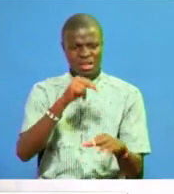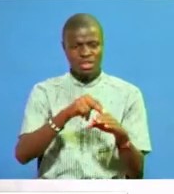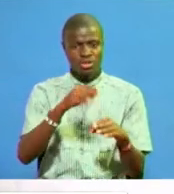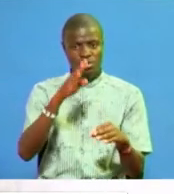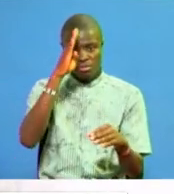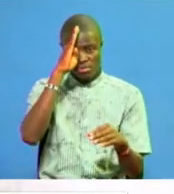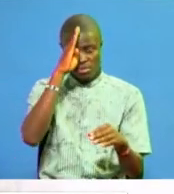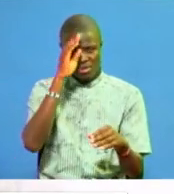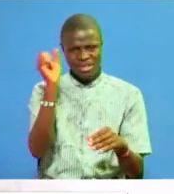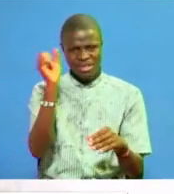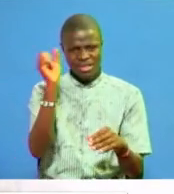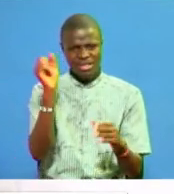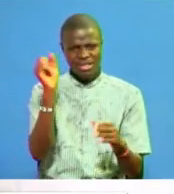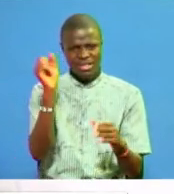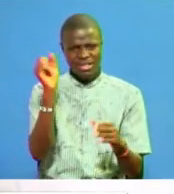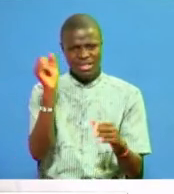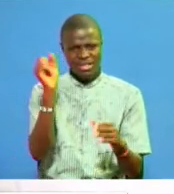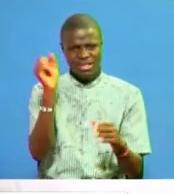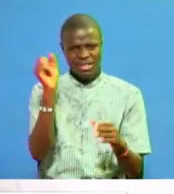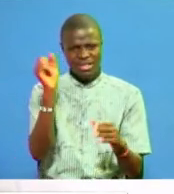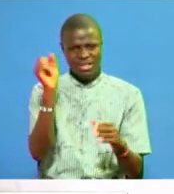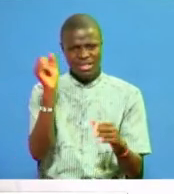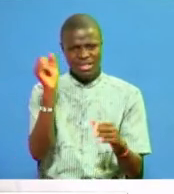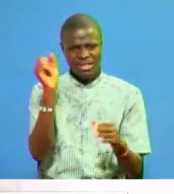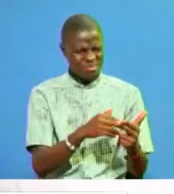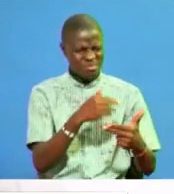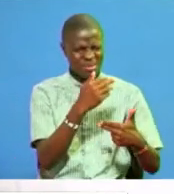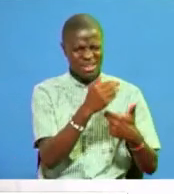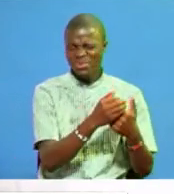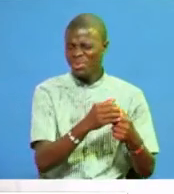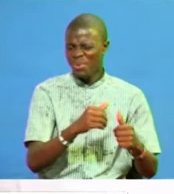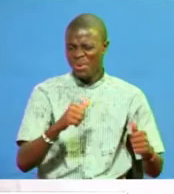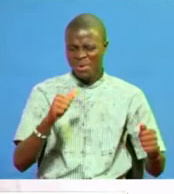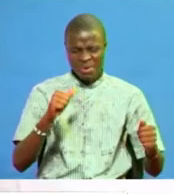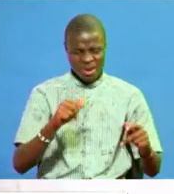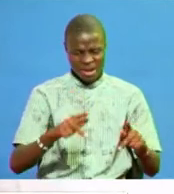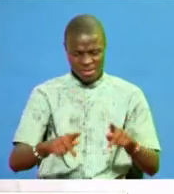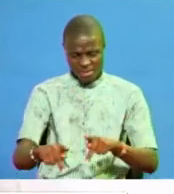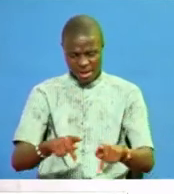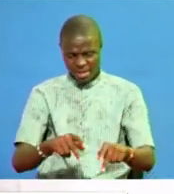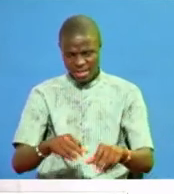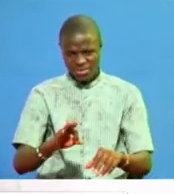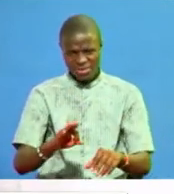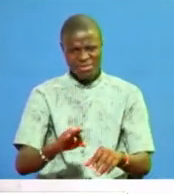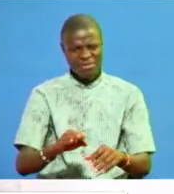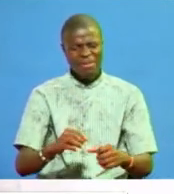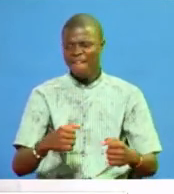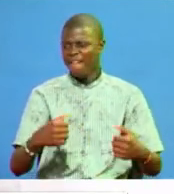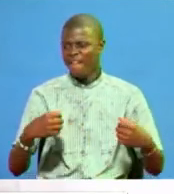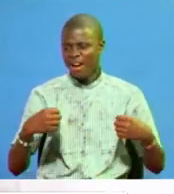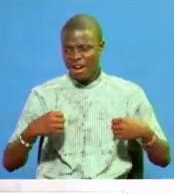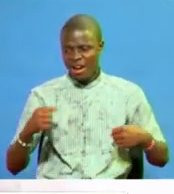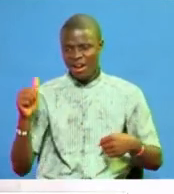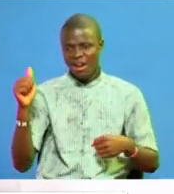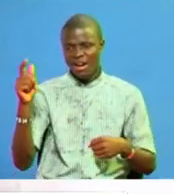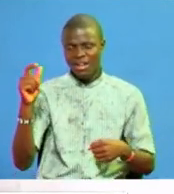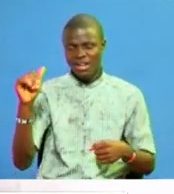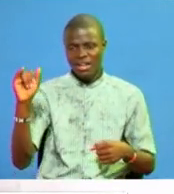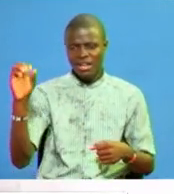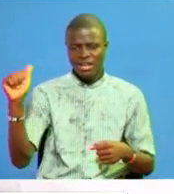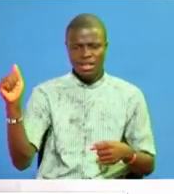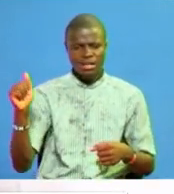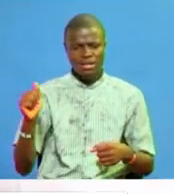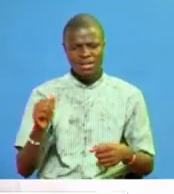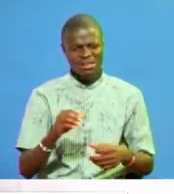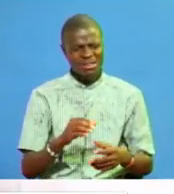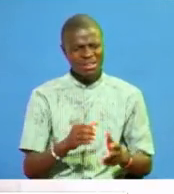of the military and police and will be deployed to all bandit-prone areas. The president has also reiterated that elected leaders do